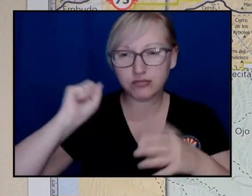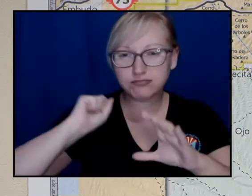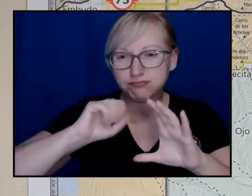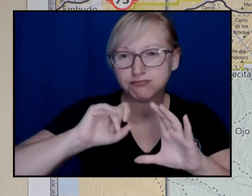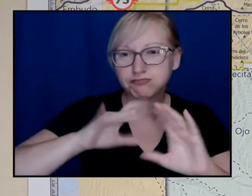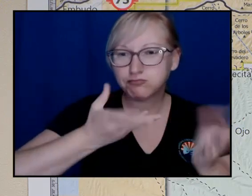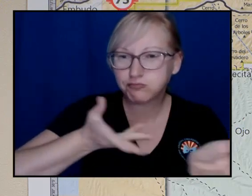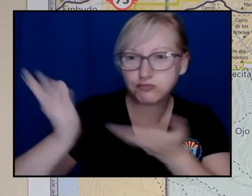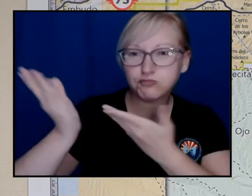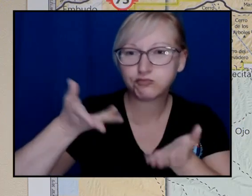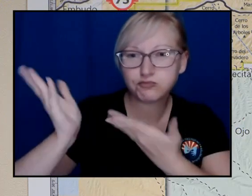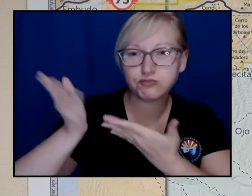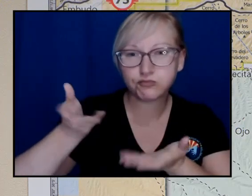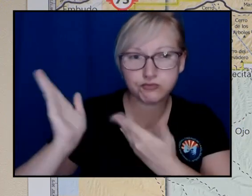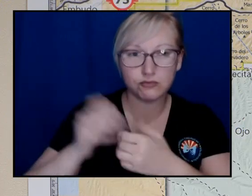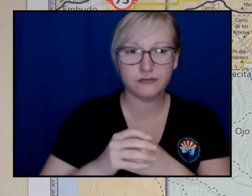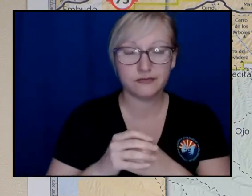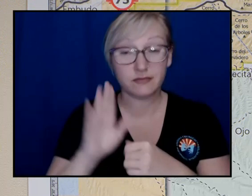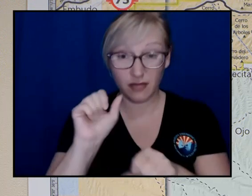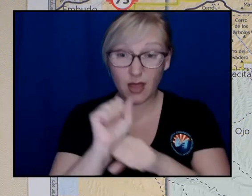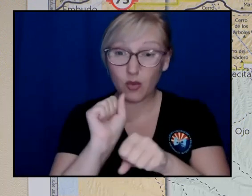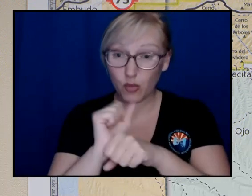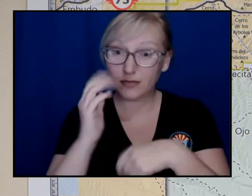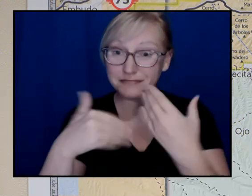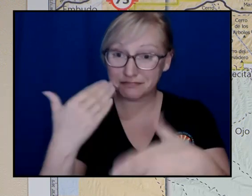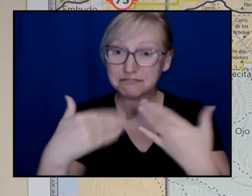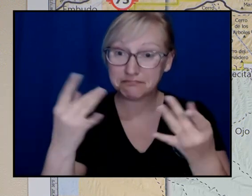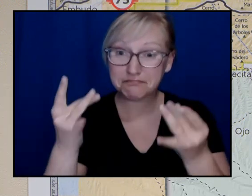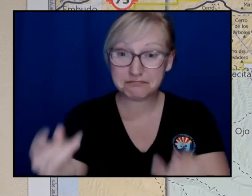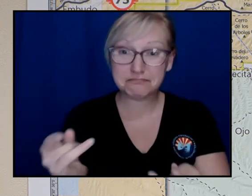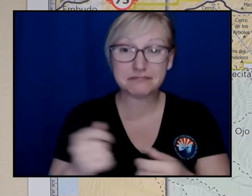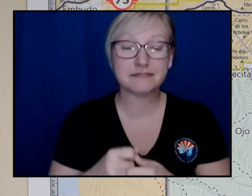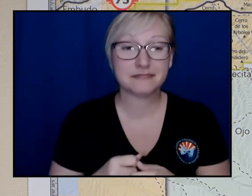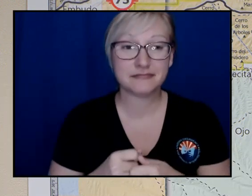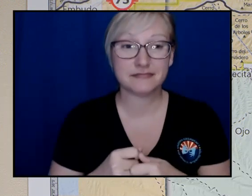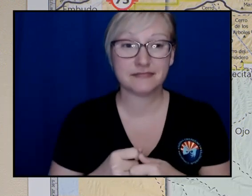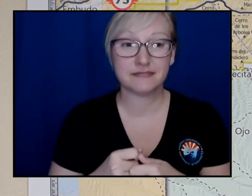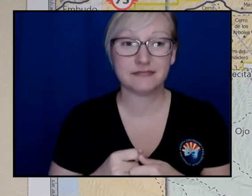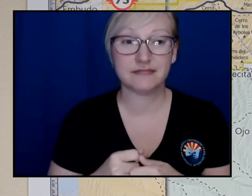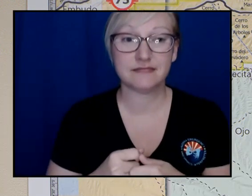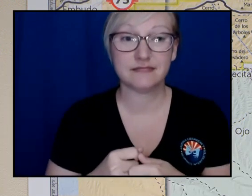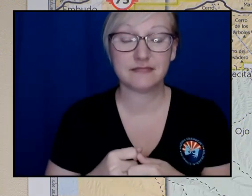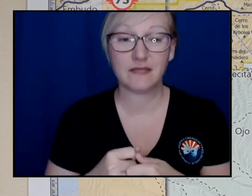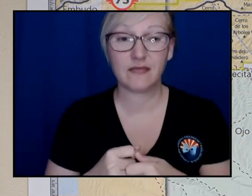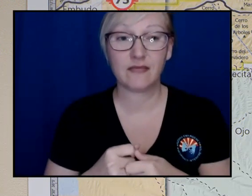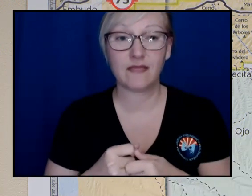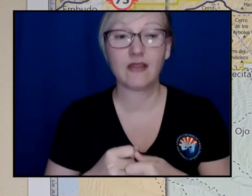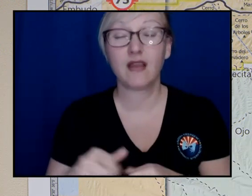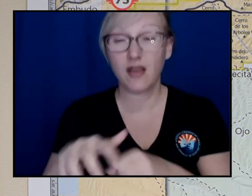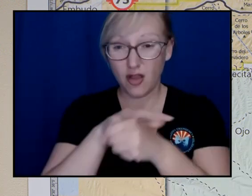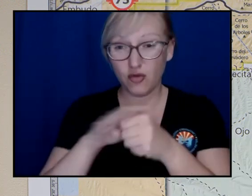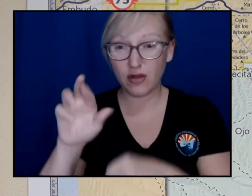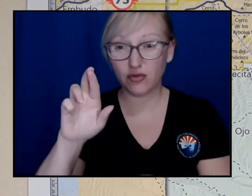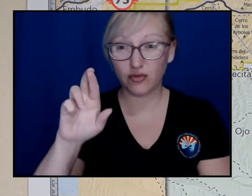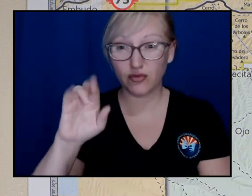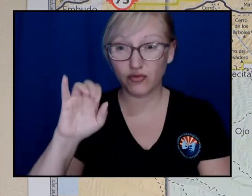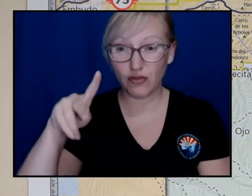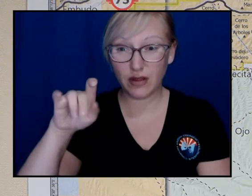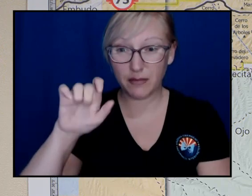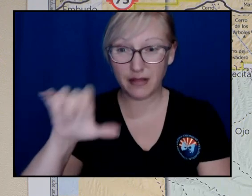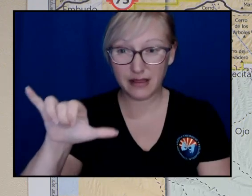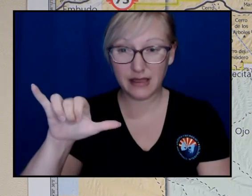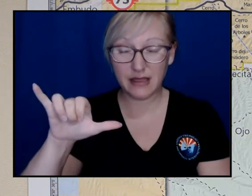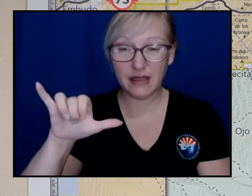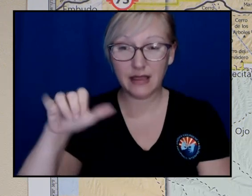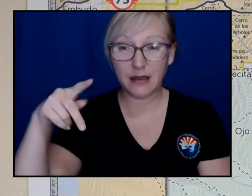work's going well. As we move further to the west around Ripley Point, we continue to have repair work going on in there with heavy equipment, trying